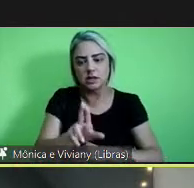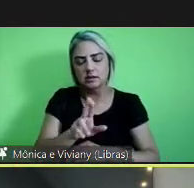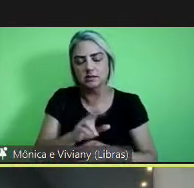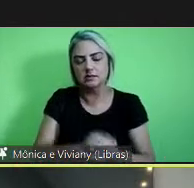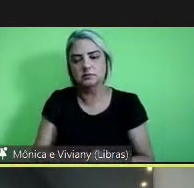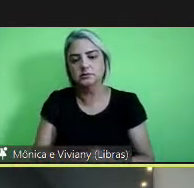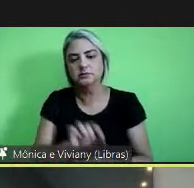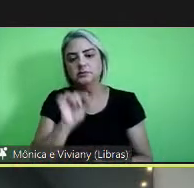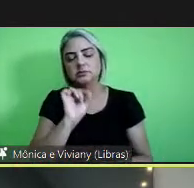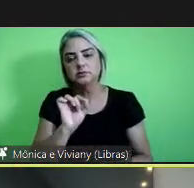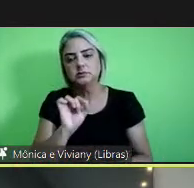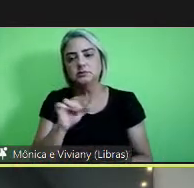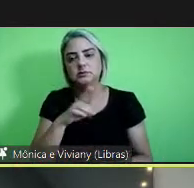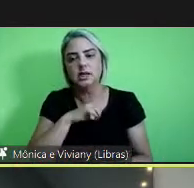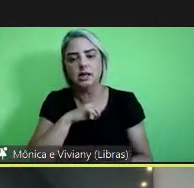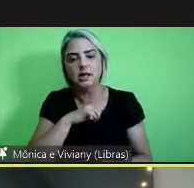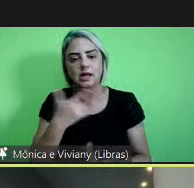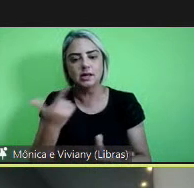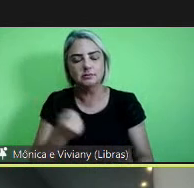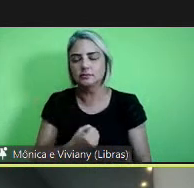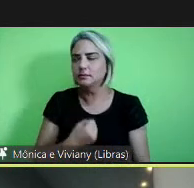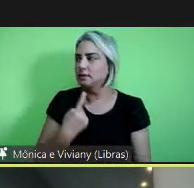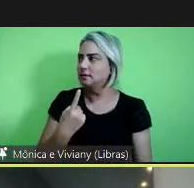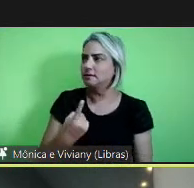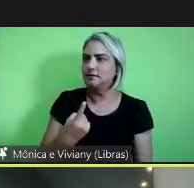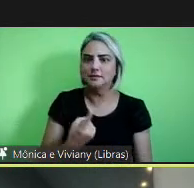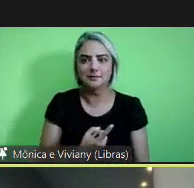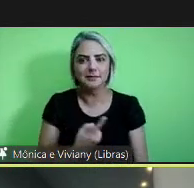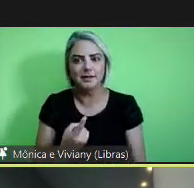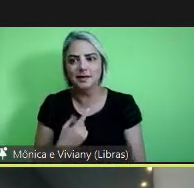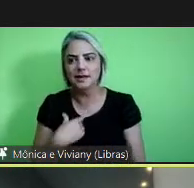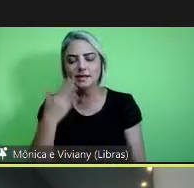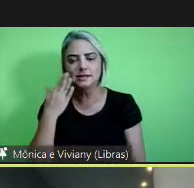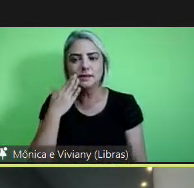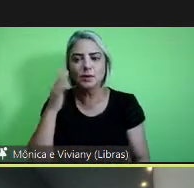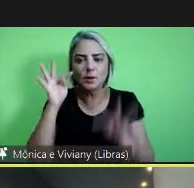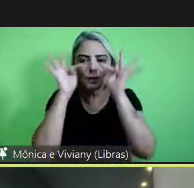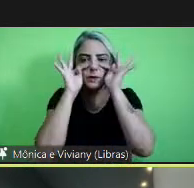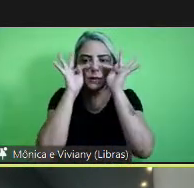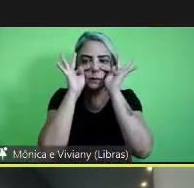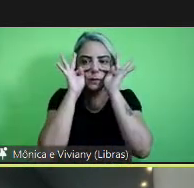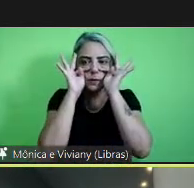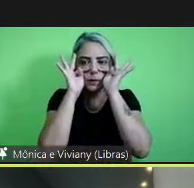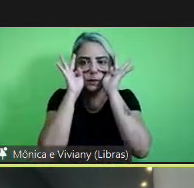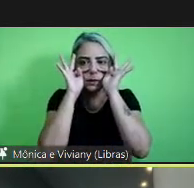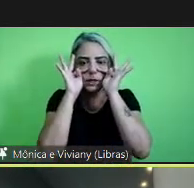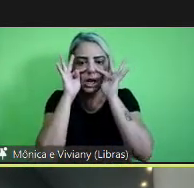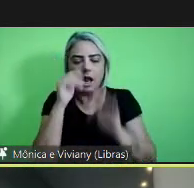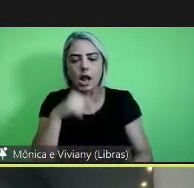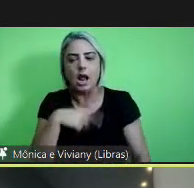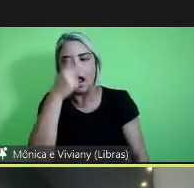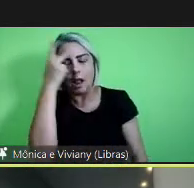be used by the professionals. And I was very pleasantly